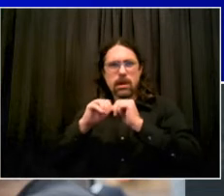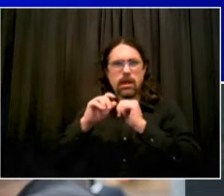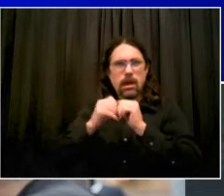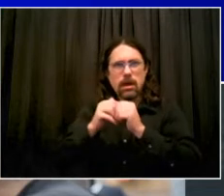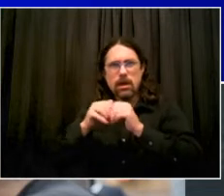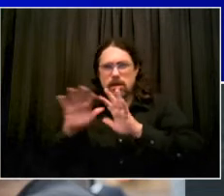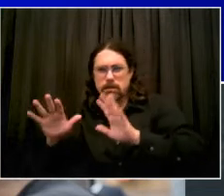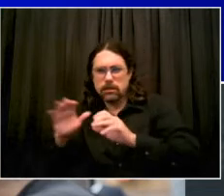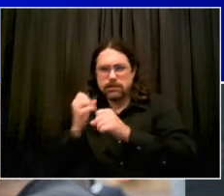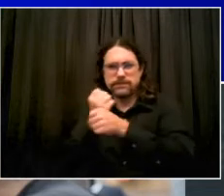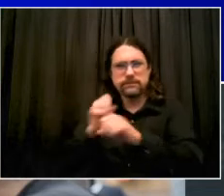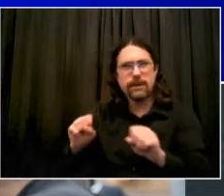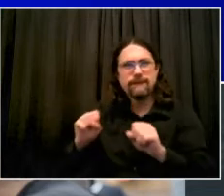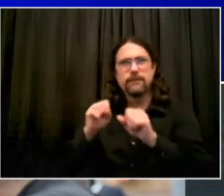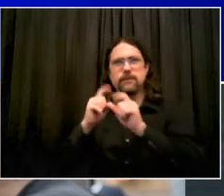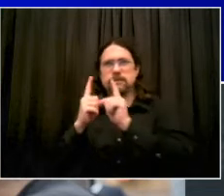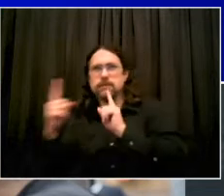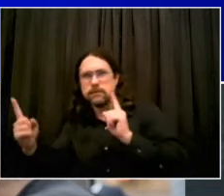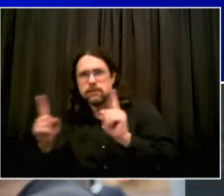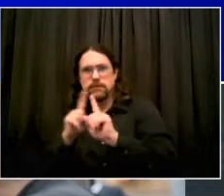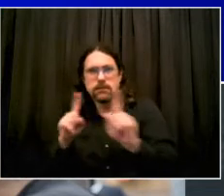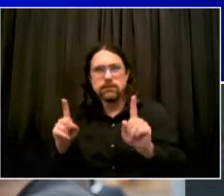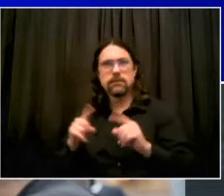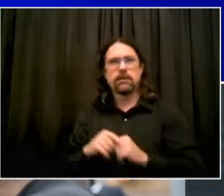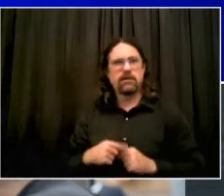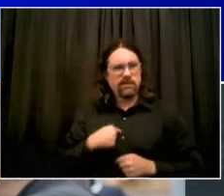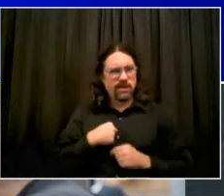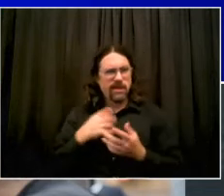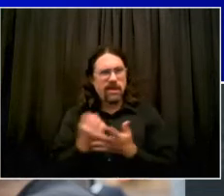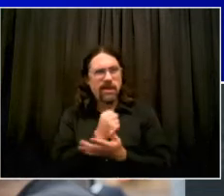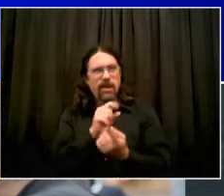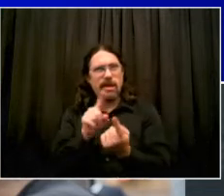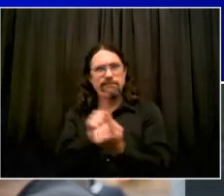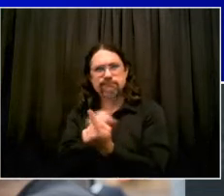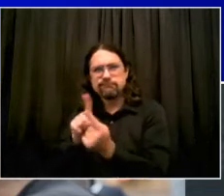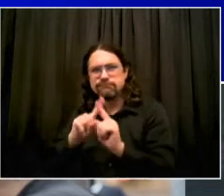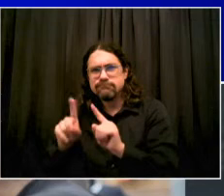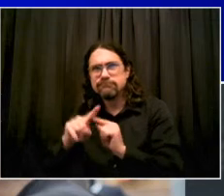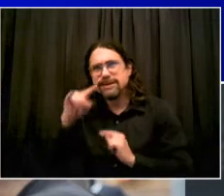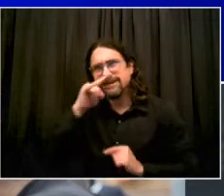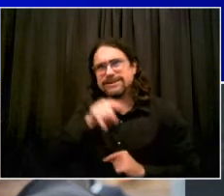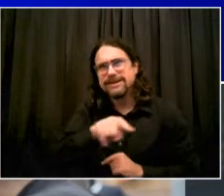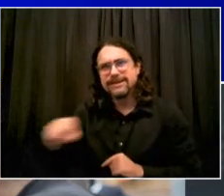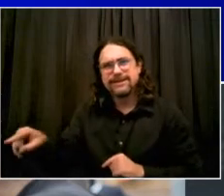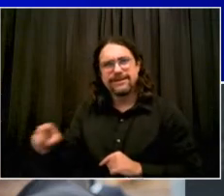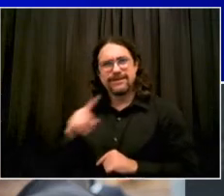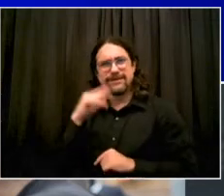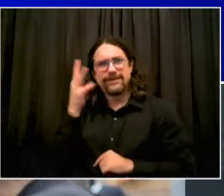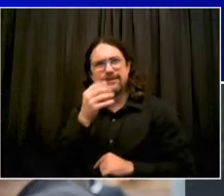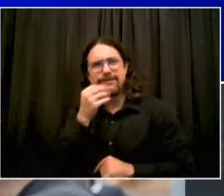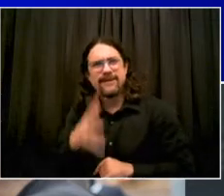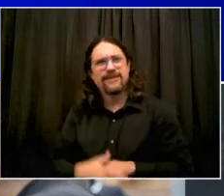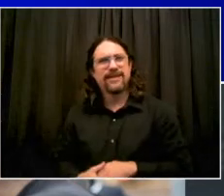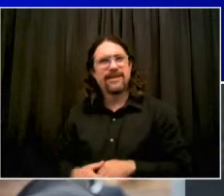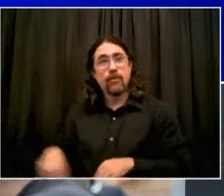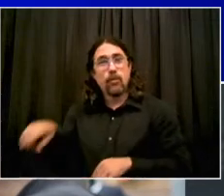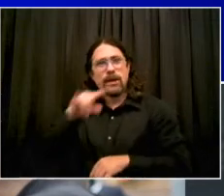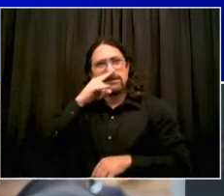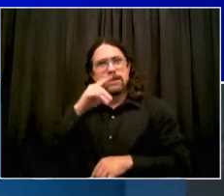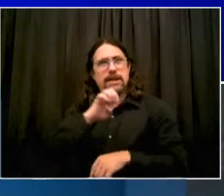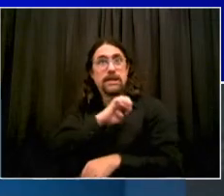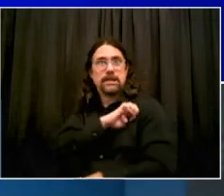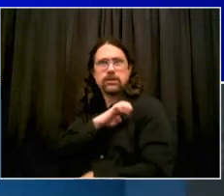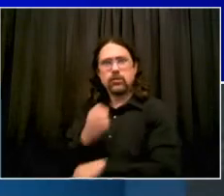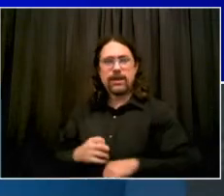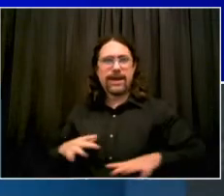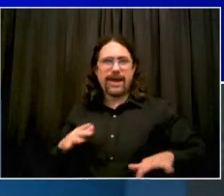names, each one. It was just beautiful to watch. But the energy in the building was palpable. The kids really ready to be